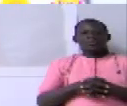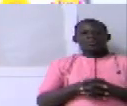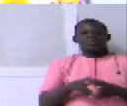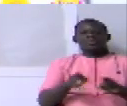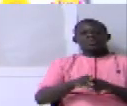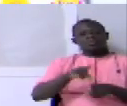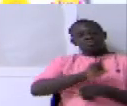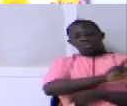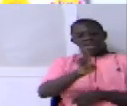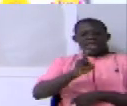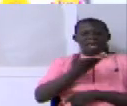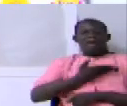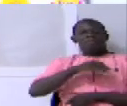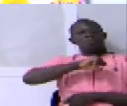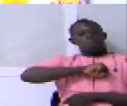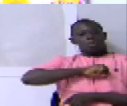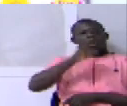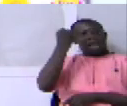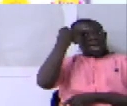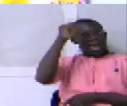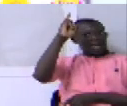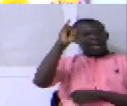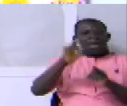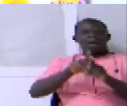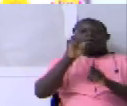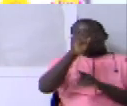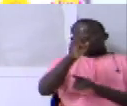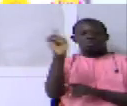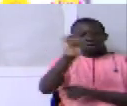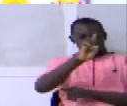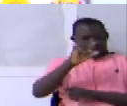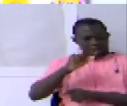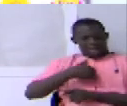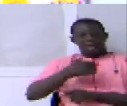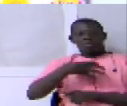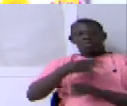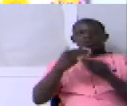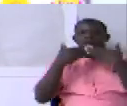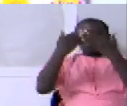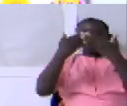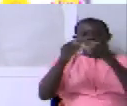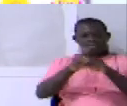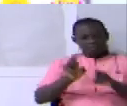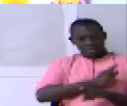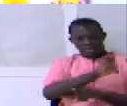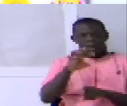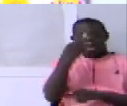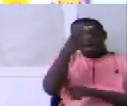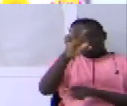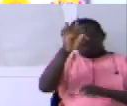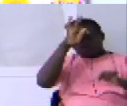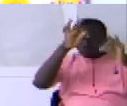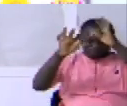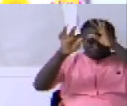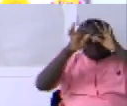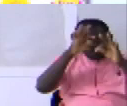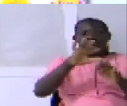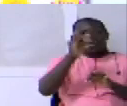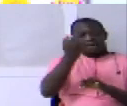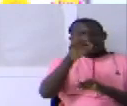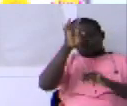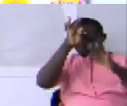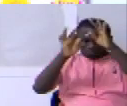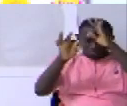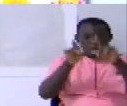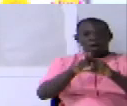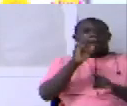their own ideas, but what I have to tell them is, if they don't know, they don't know. But things have happened. Because I will not stand before